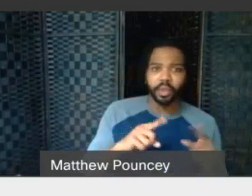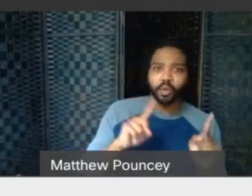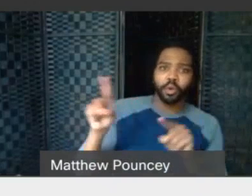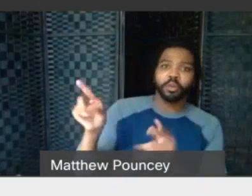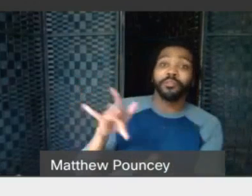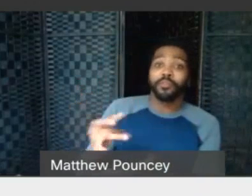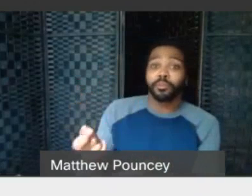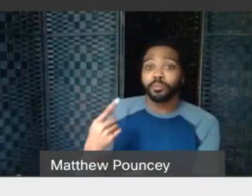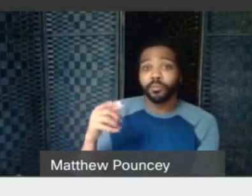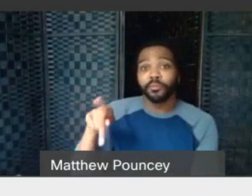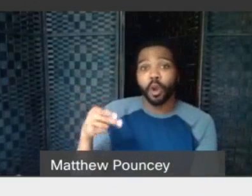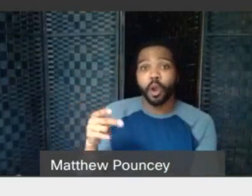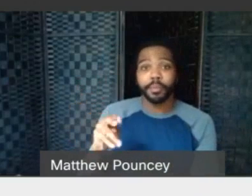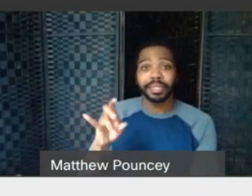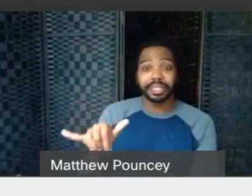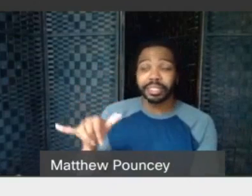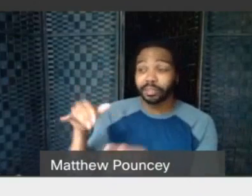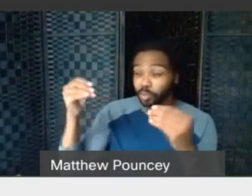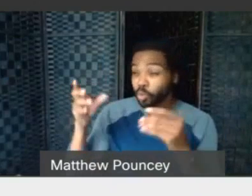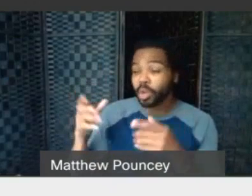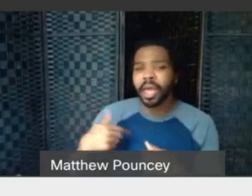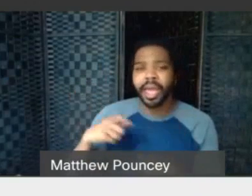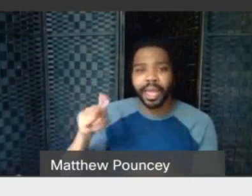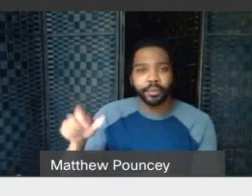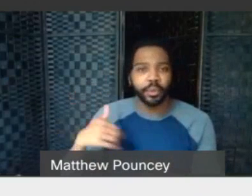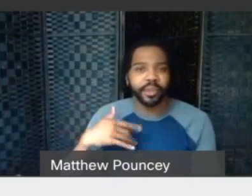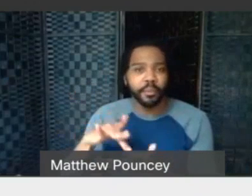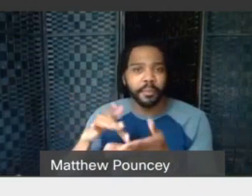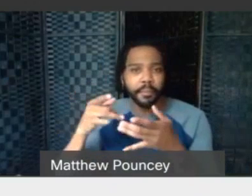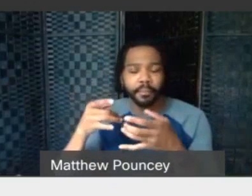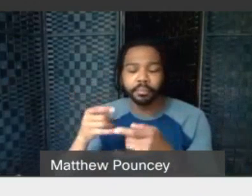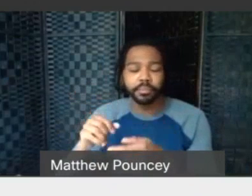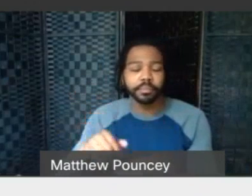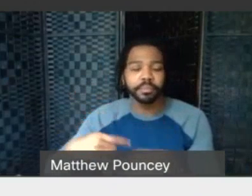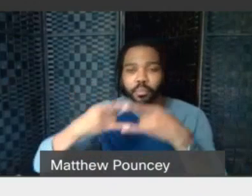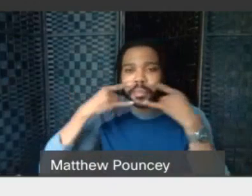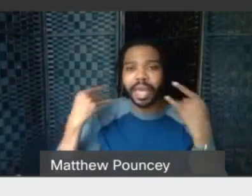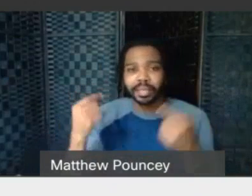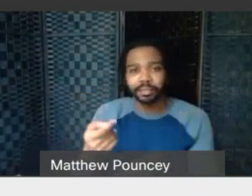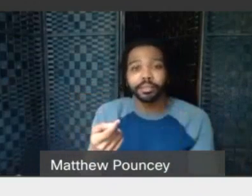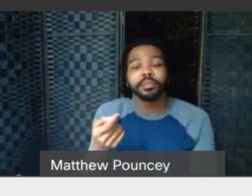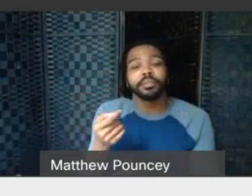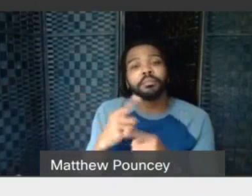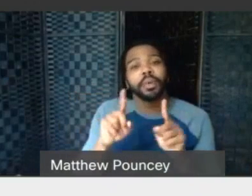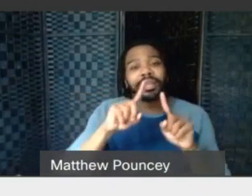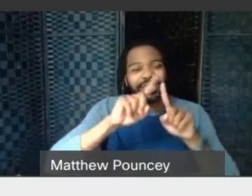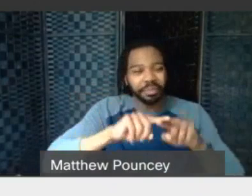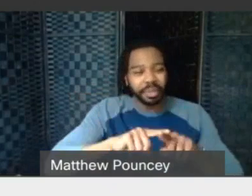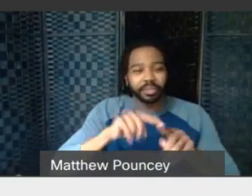So the rules do differ by business. There